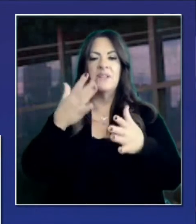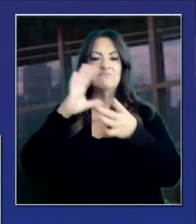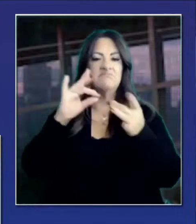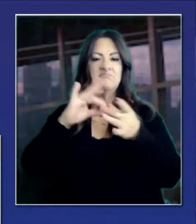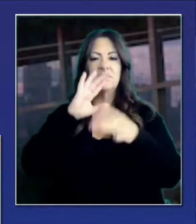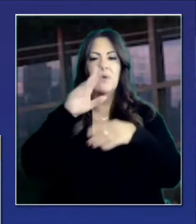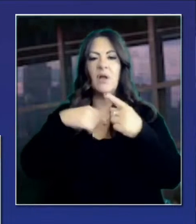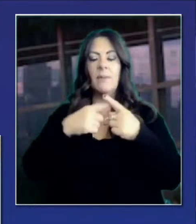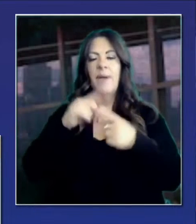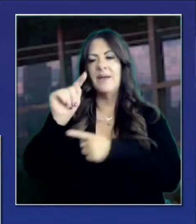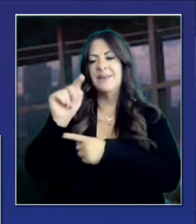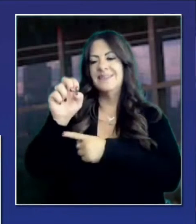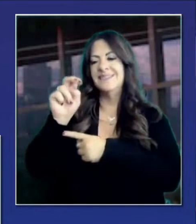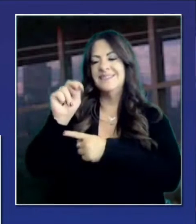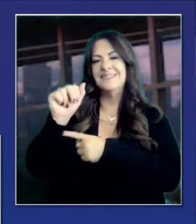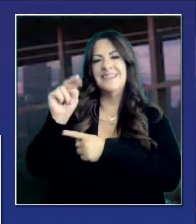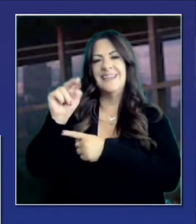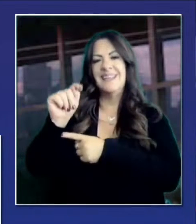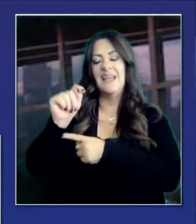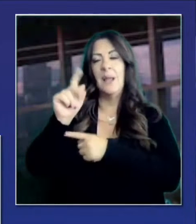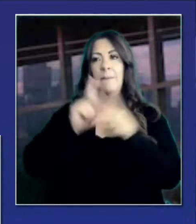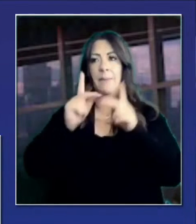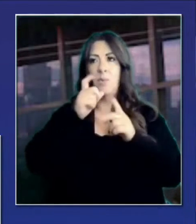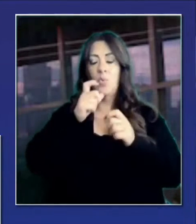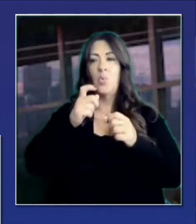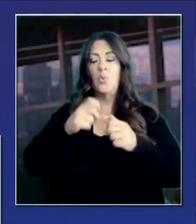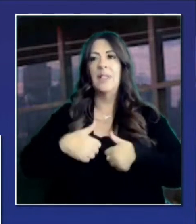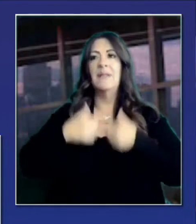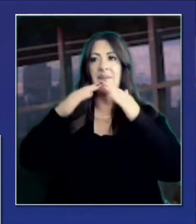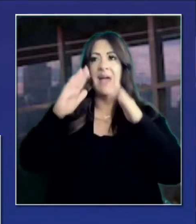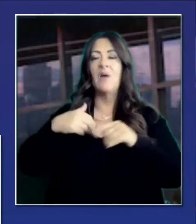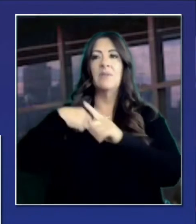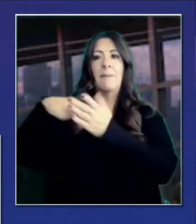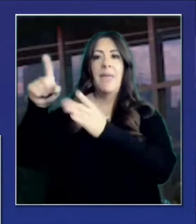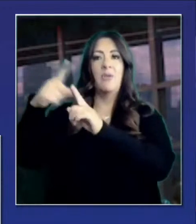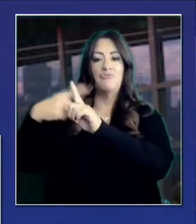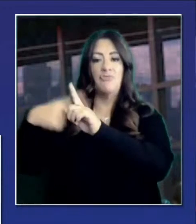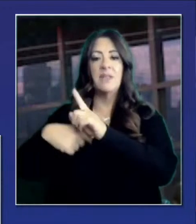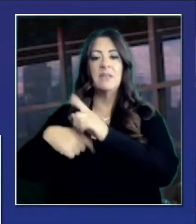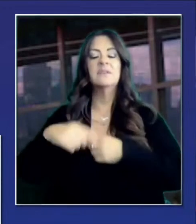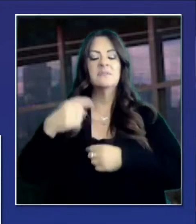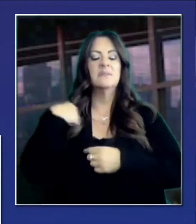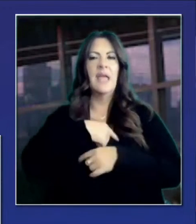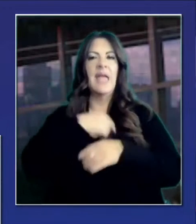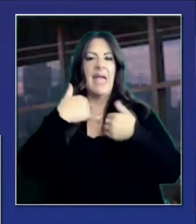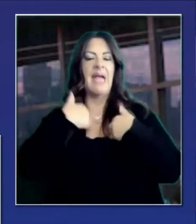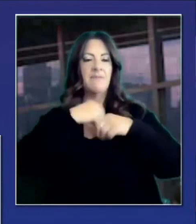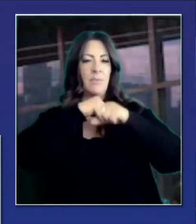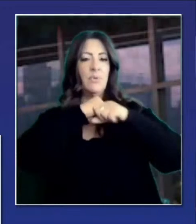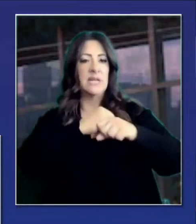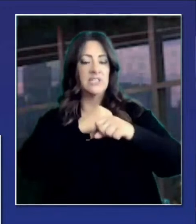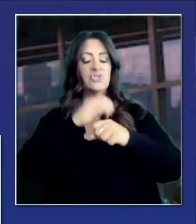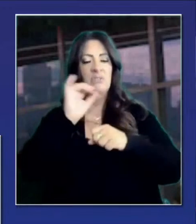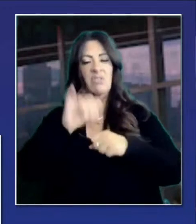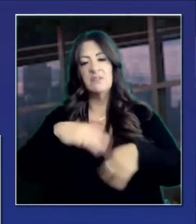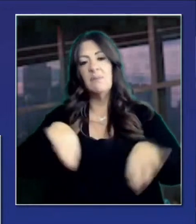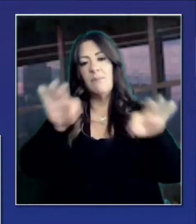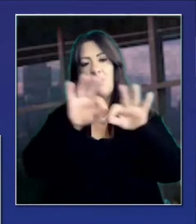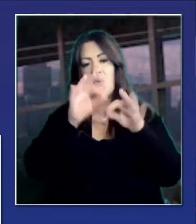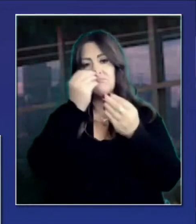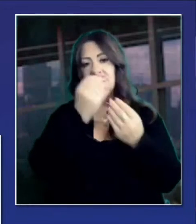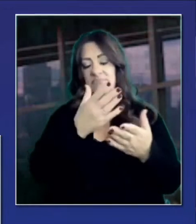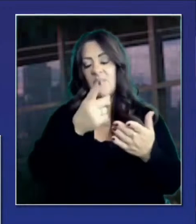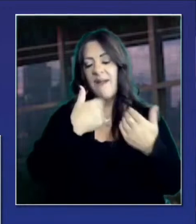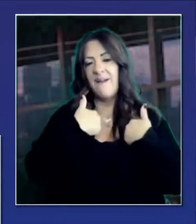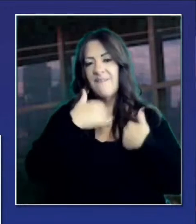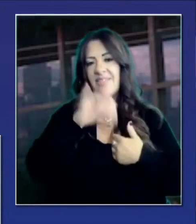additional tenant protections. Again, more details in the coming days. Just remind you, as always, to wear a mask and try to do our best to